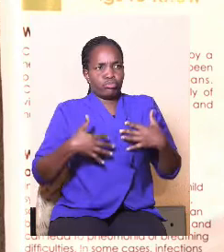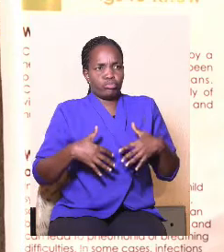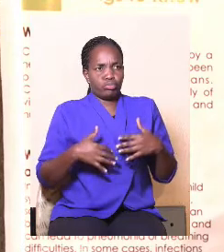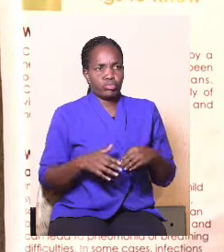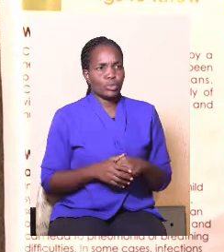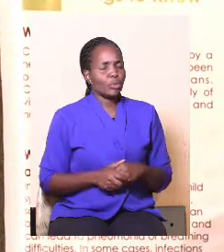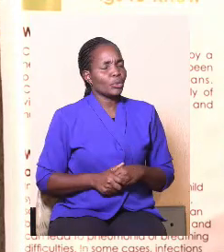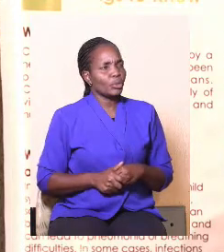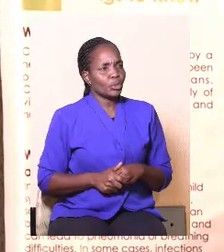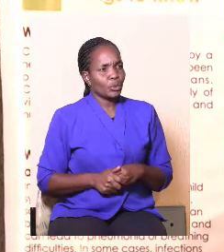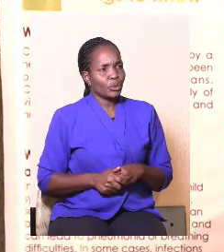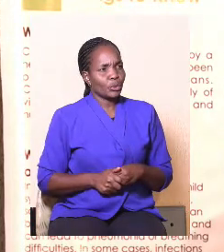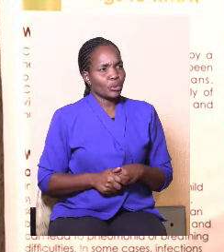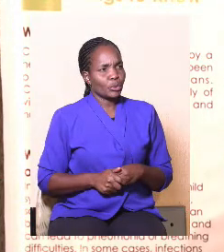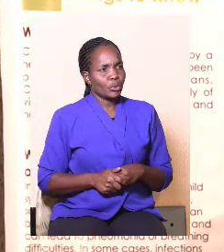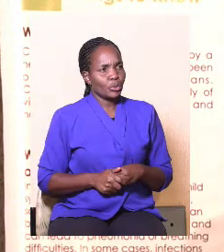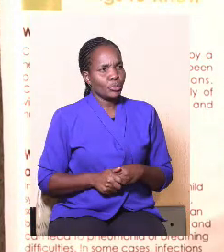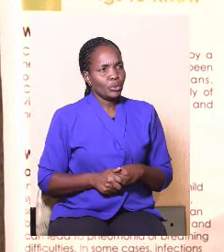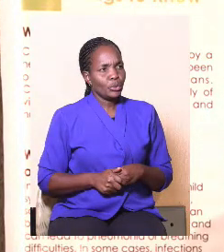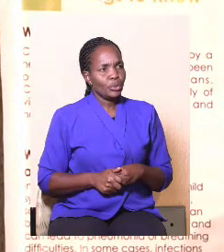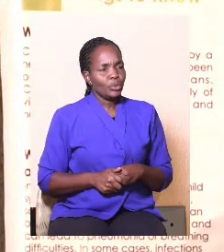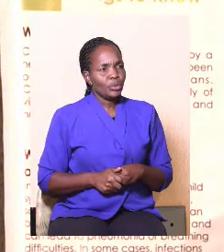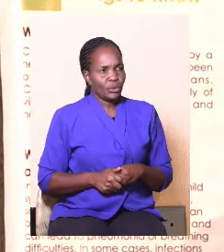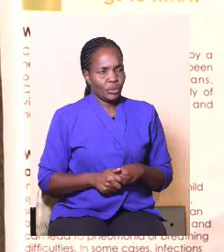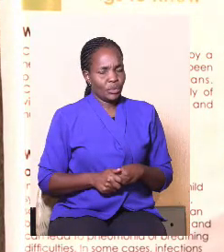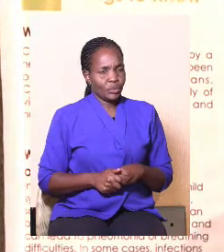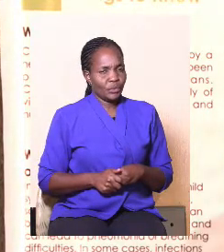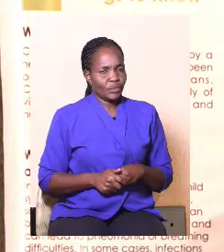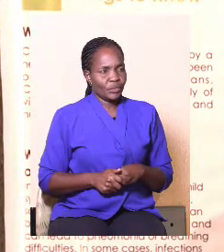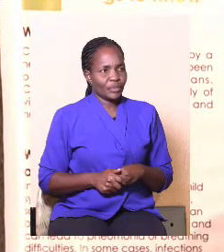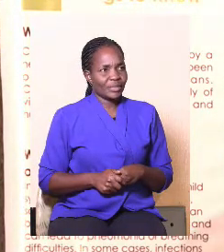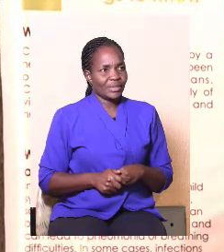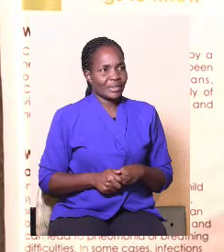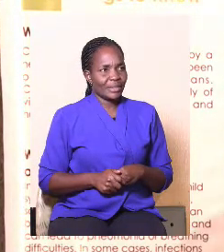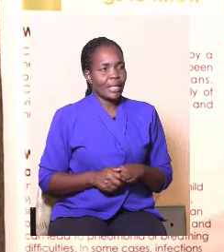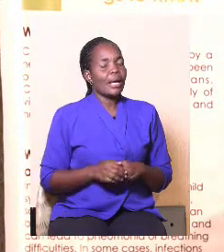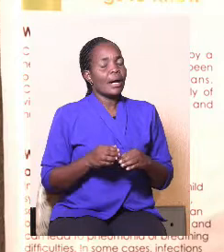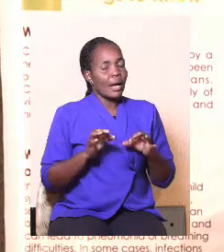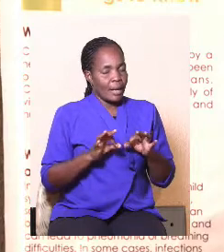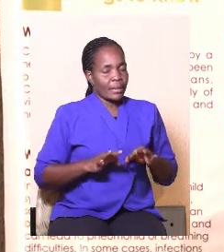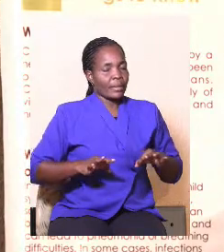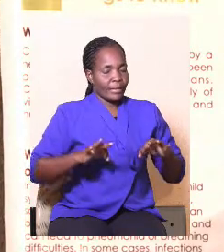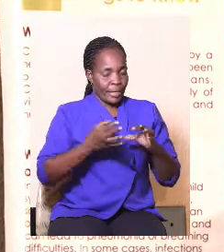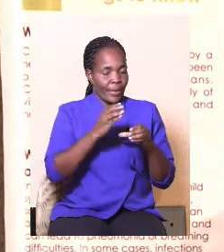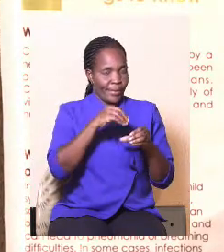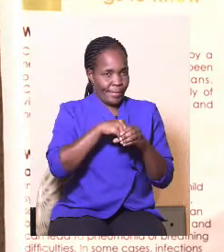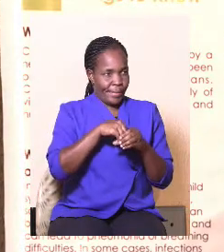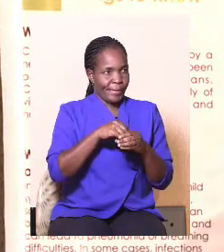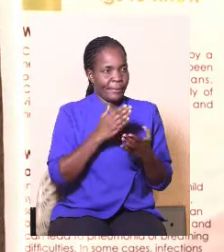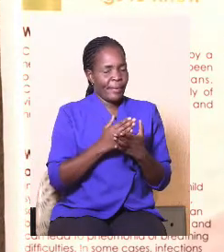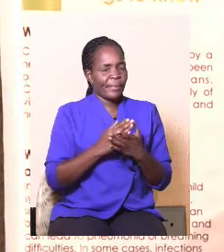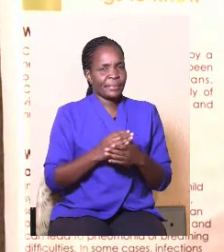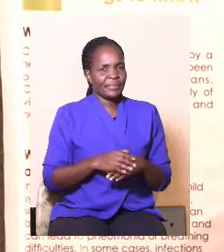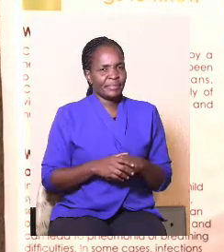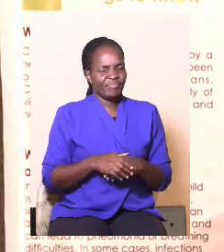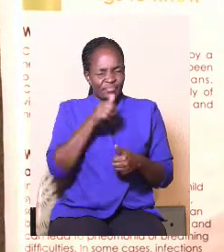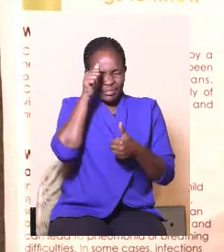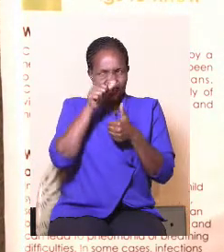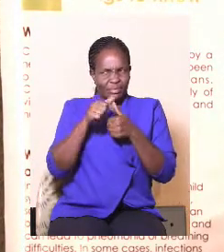agriculture. We believe we have also taken agriculture into account. You may recall that part of